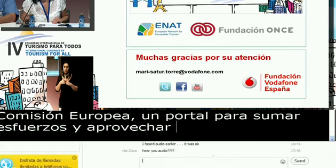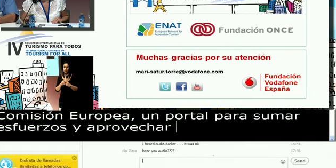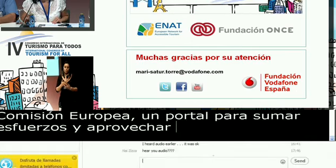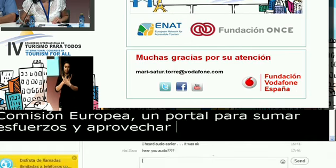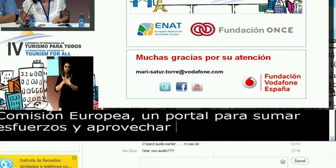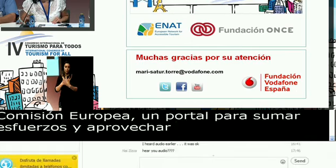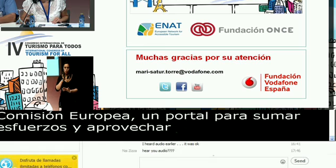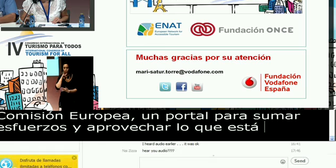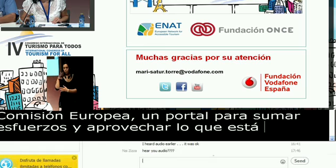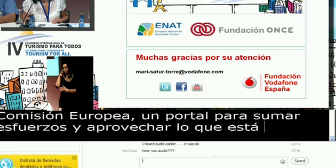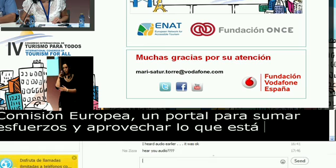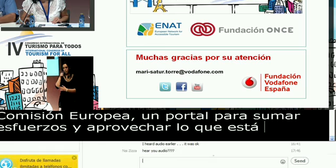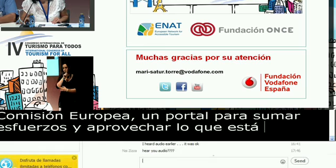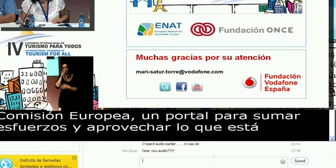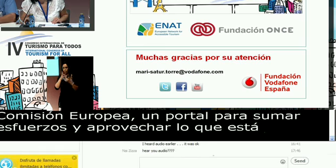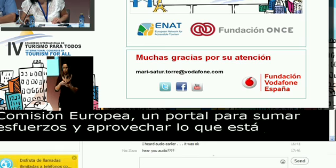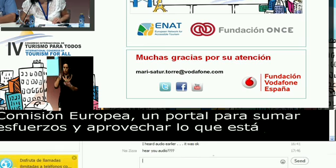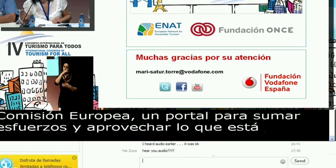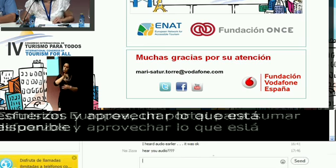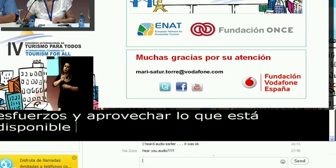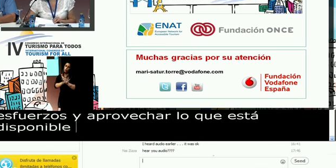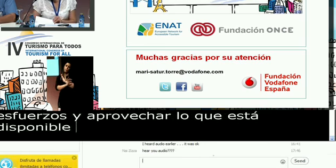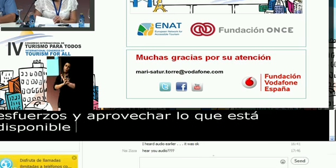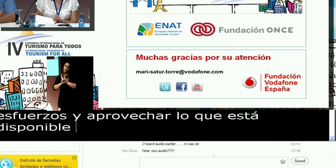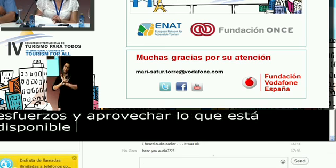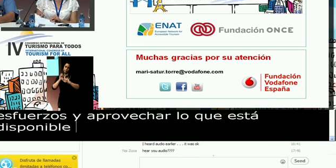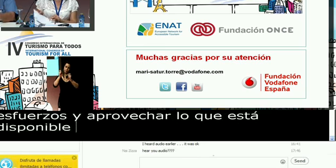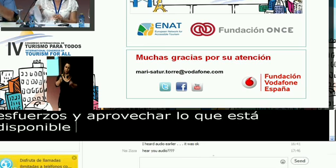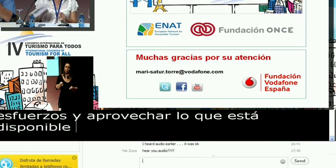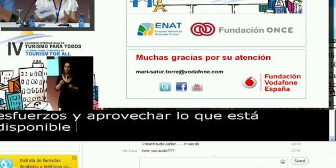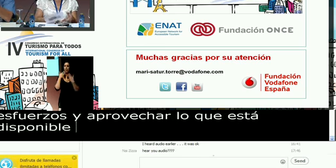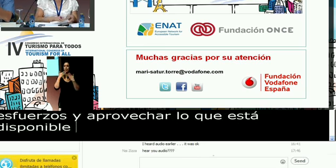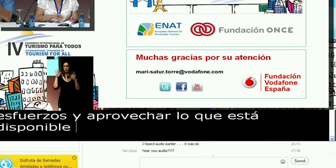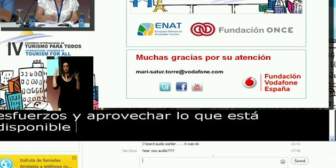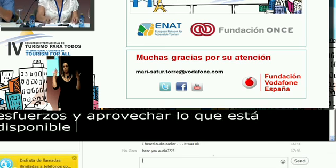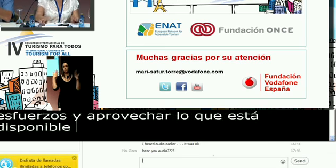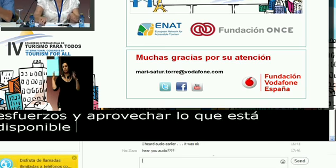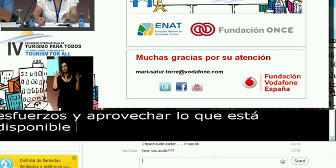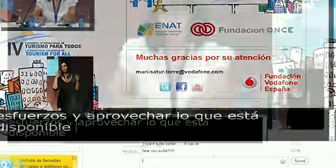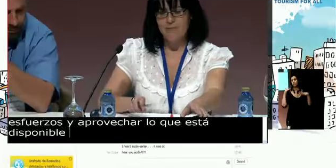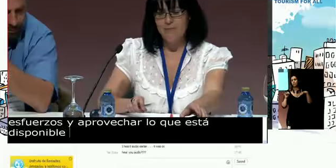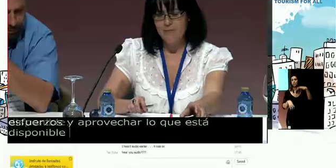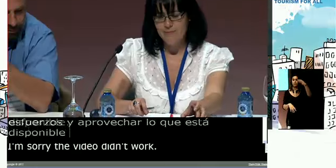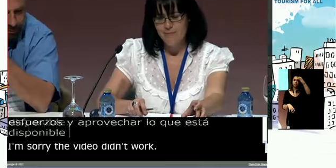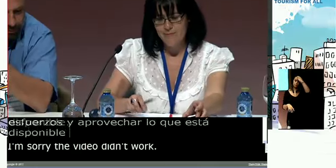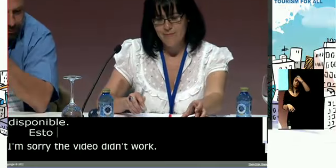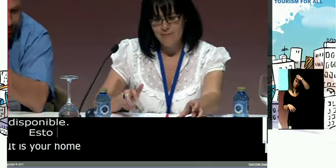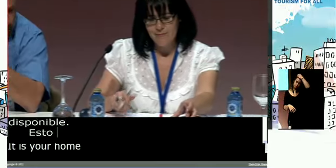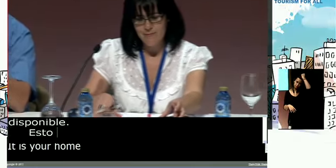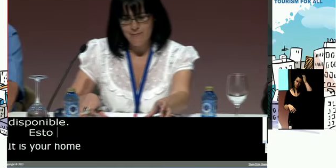I'm sorry the video didn't work. It's your homework. Thank you very much.